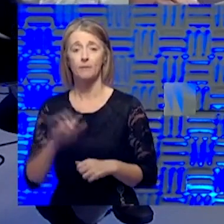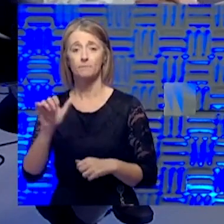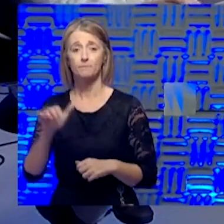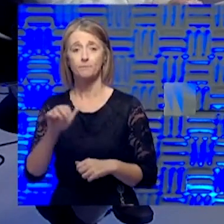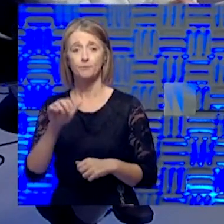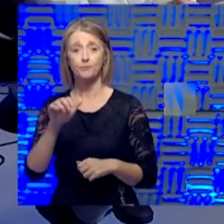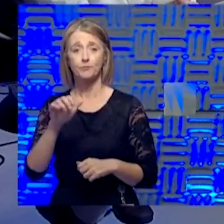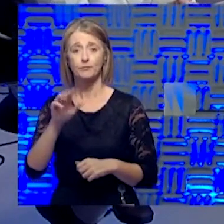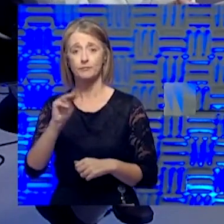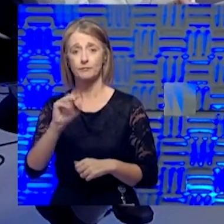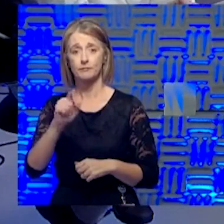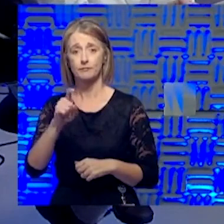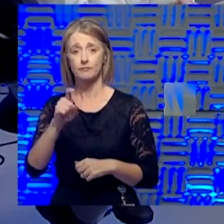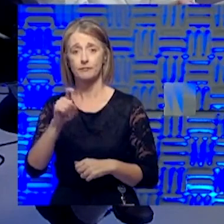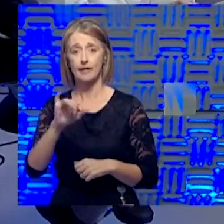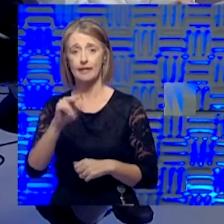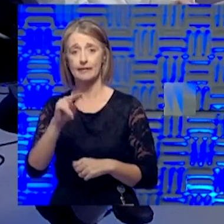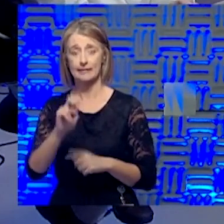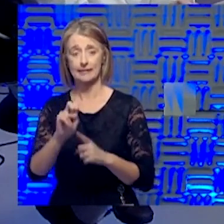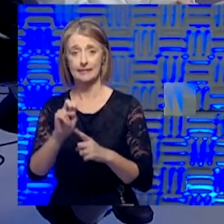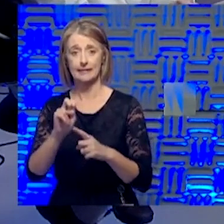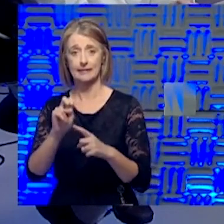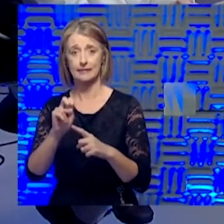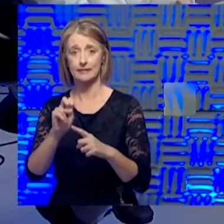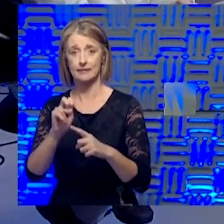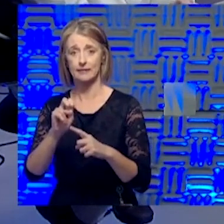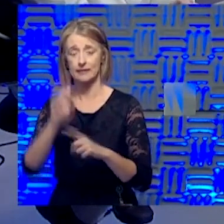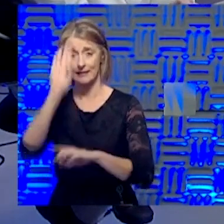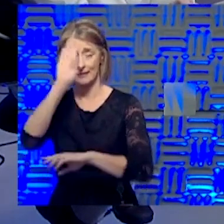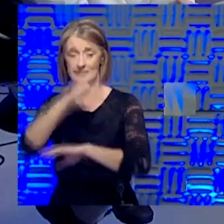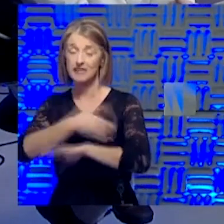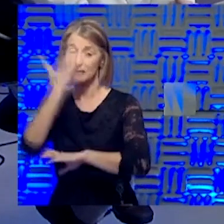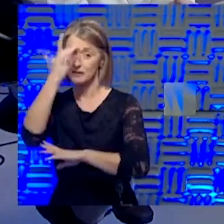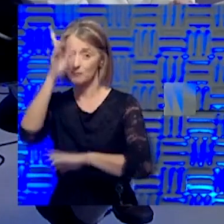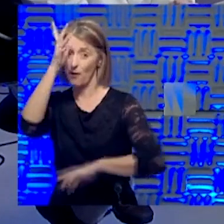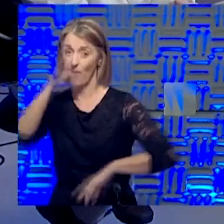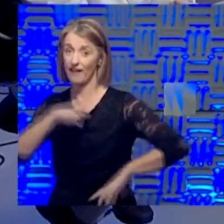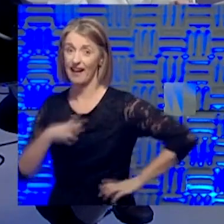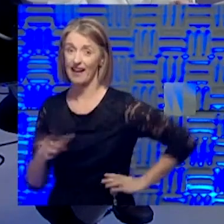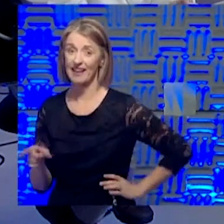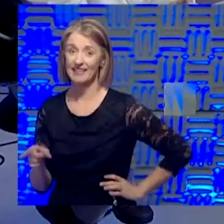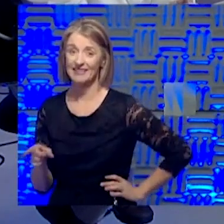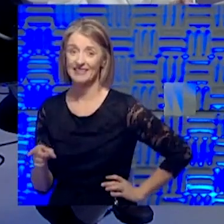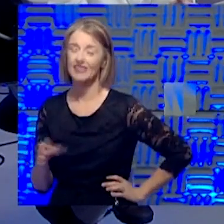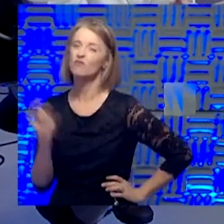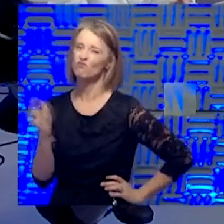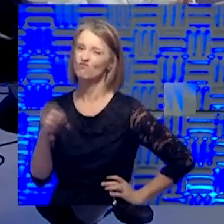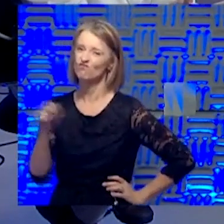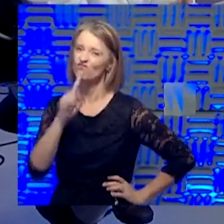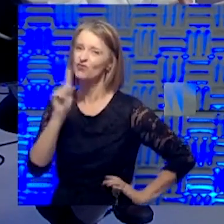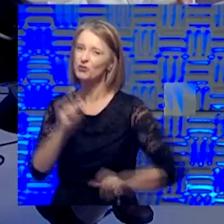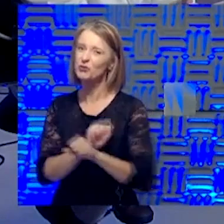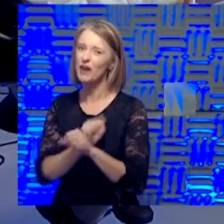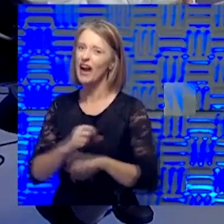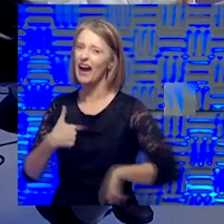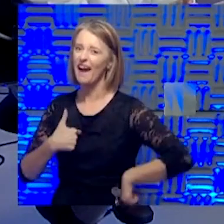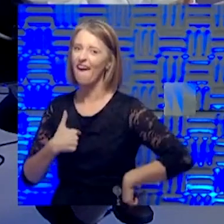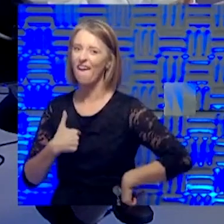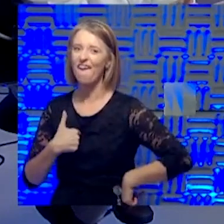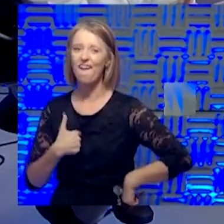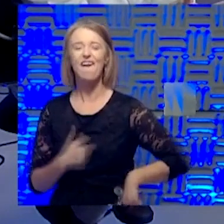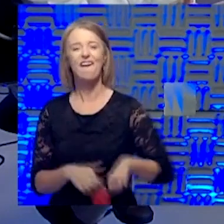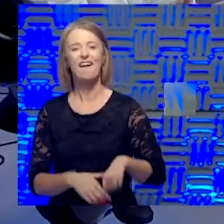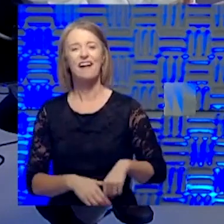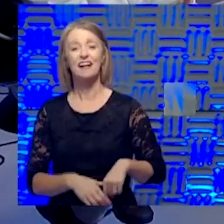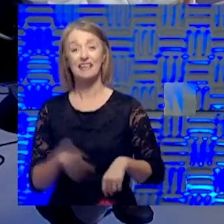you want to add? By the way, your husband, your son here, he's a pretty smart guy. Yes, he is. Yes, he is. He